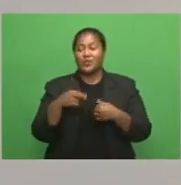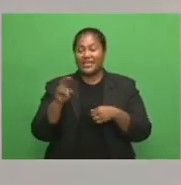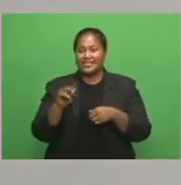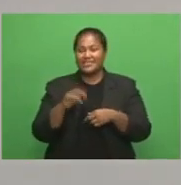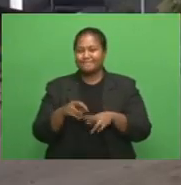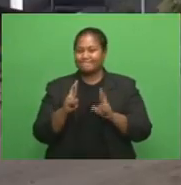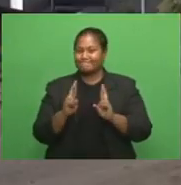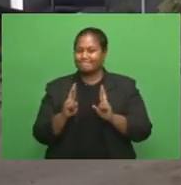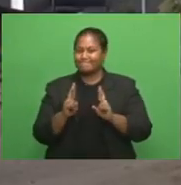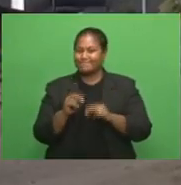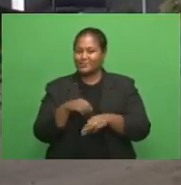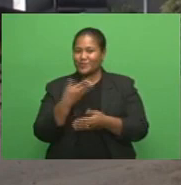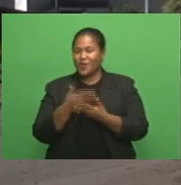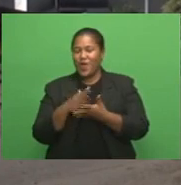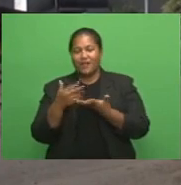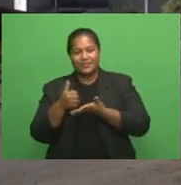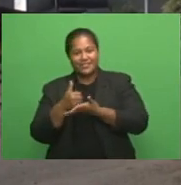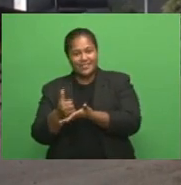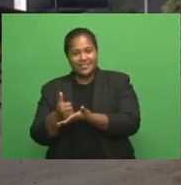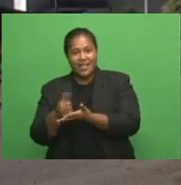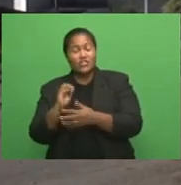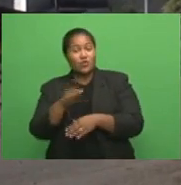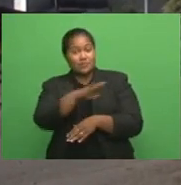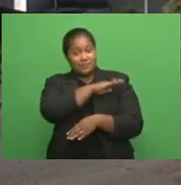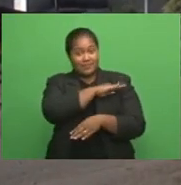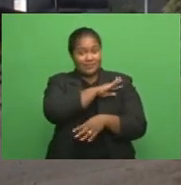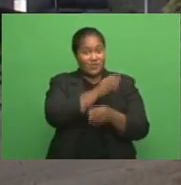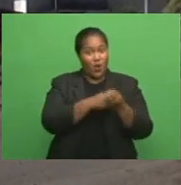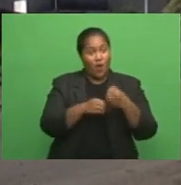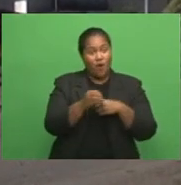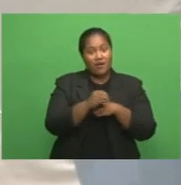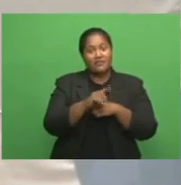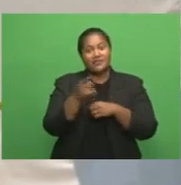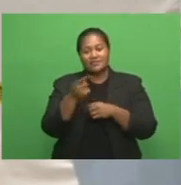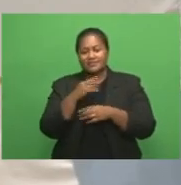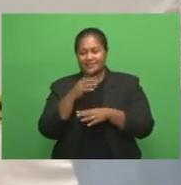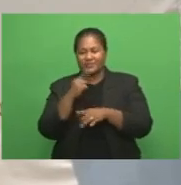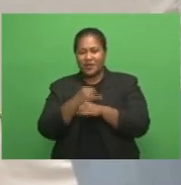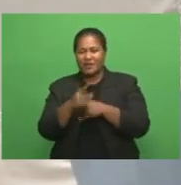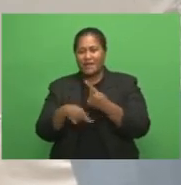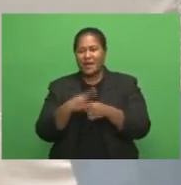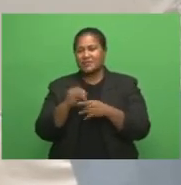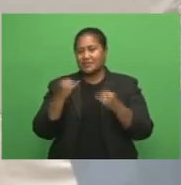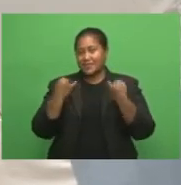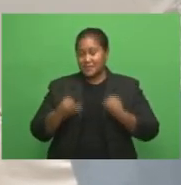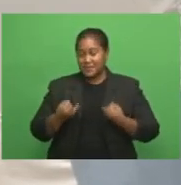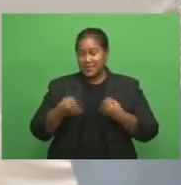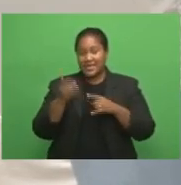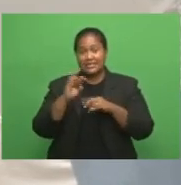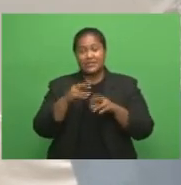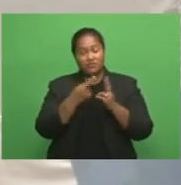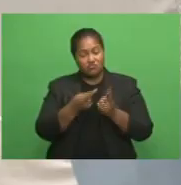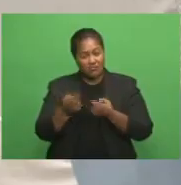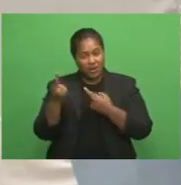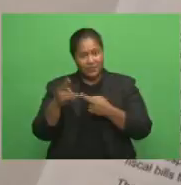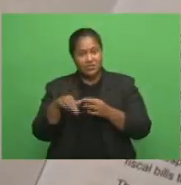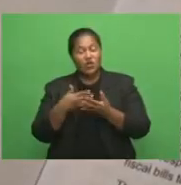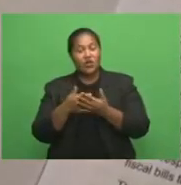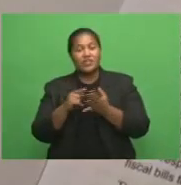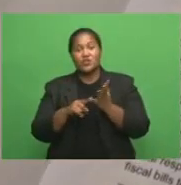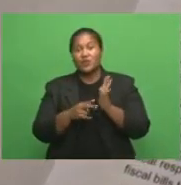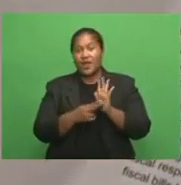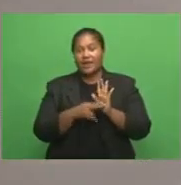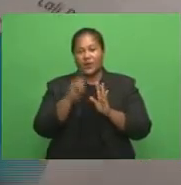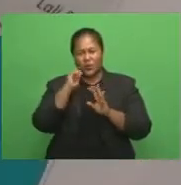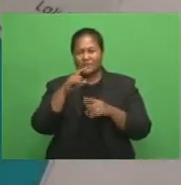on the pulse. PS of the Prime Minister's office, Yogesh Karan, says the implementation of some recommendations from the UN will be challenging but